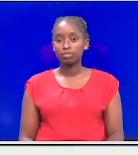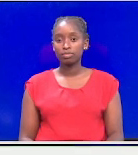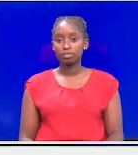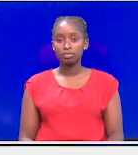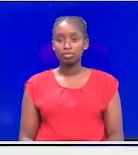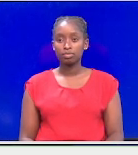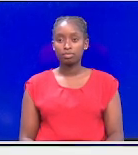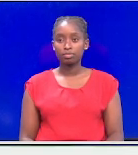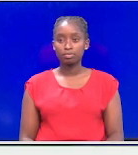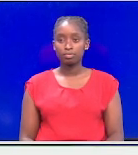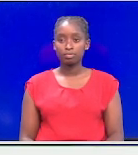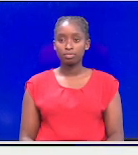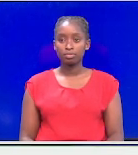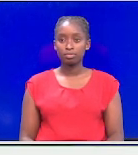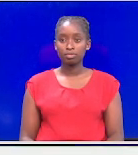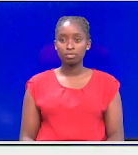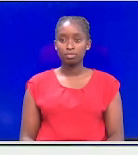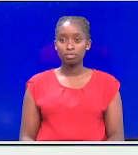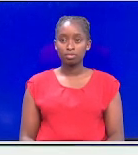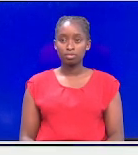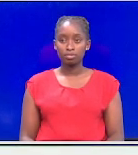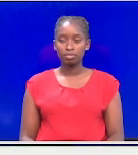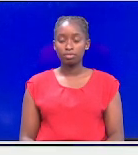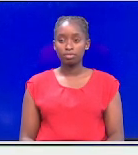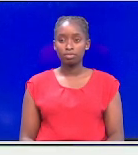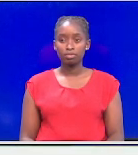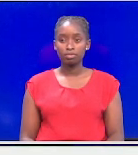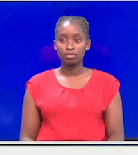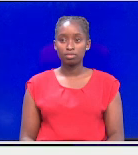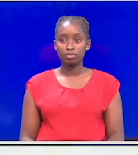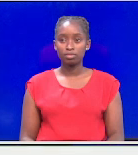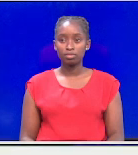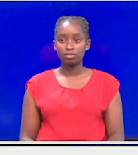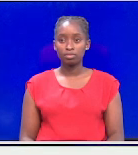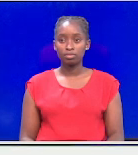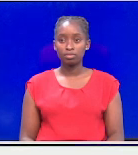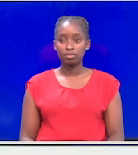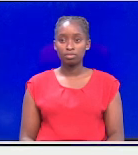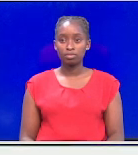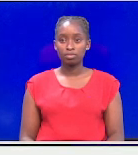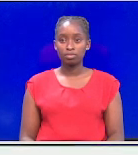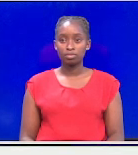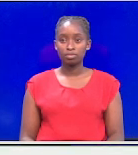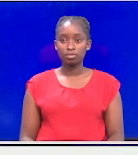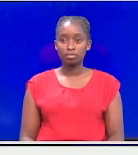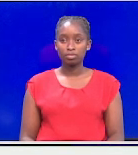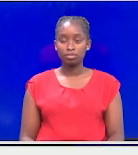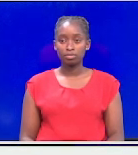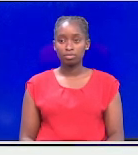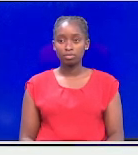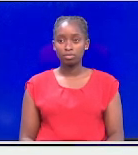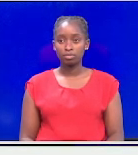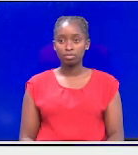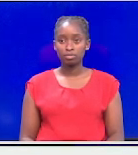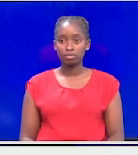planning and supervising the implementation of development partners, funded programs and projects, overseeing public sector reforms, fight